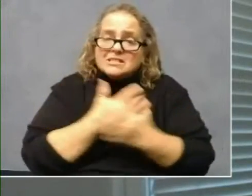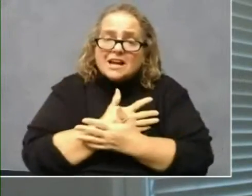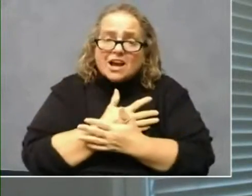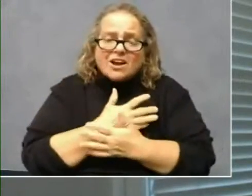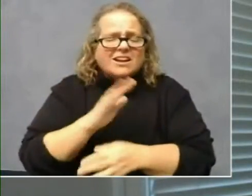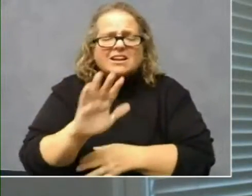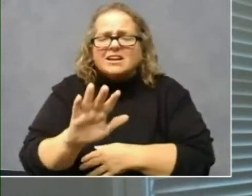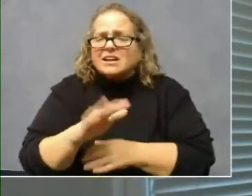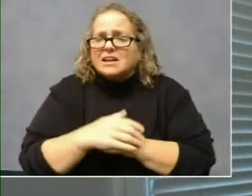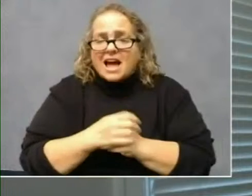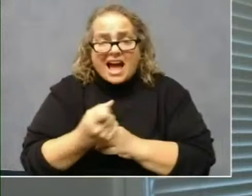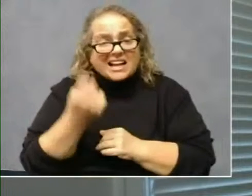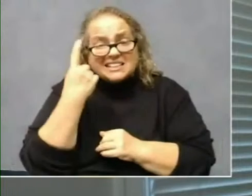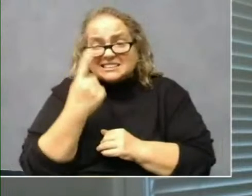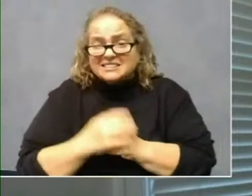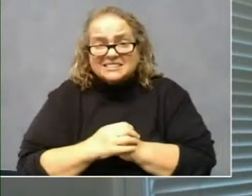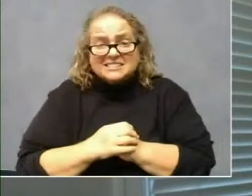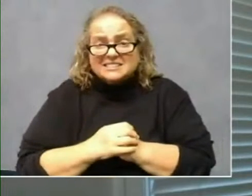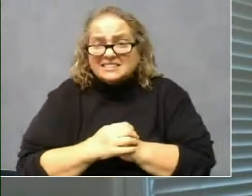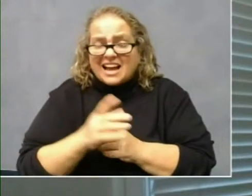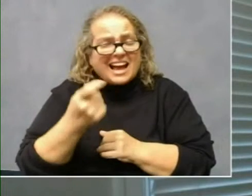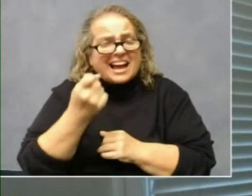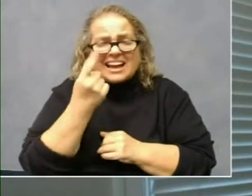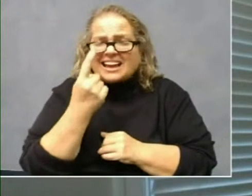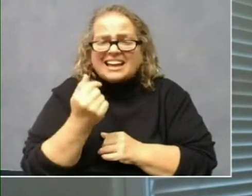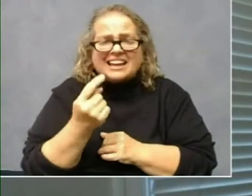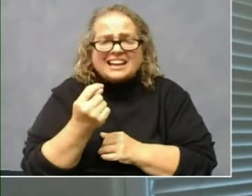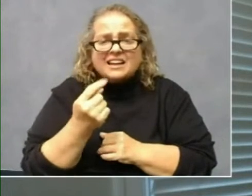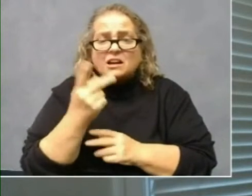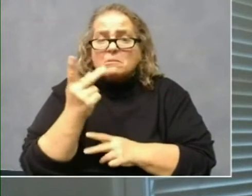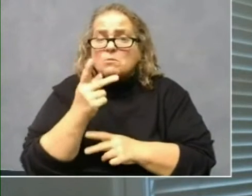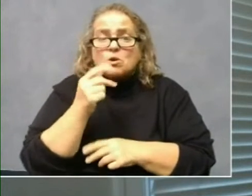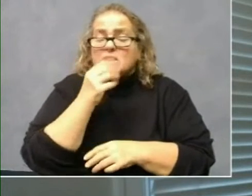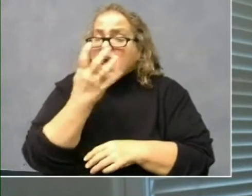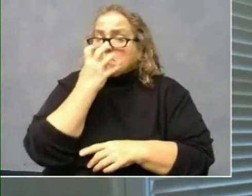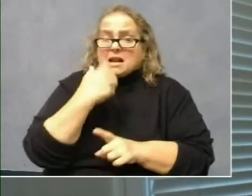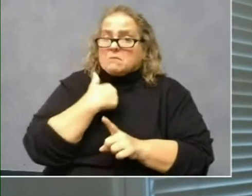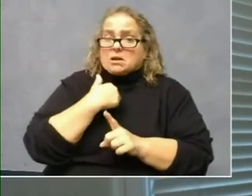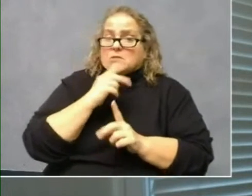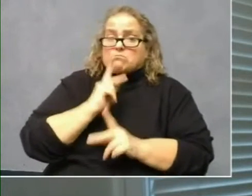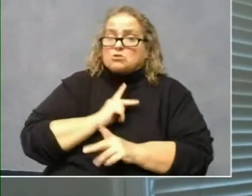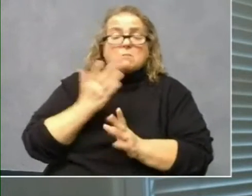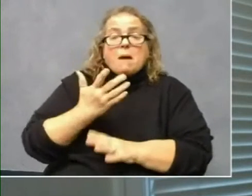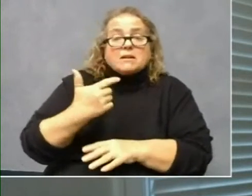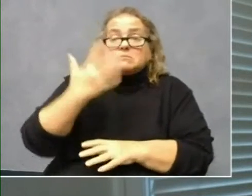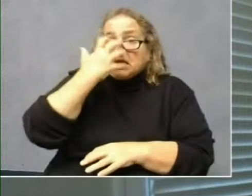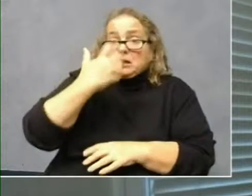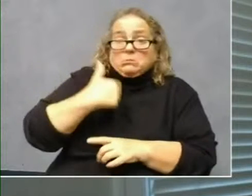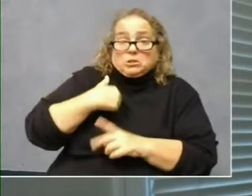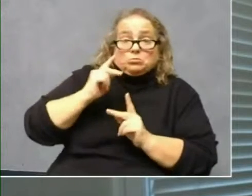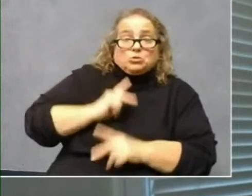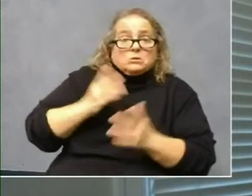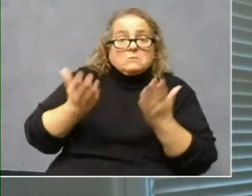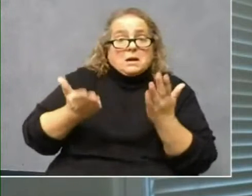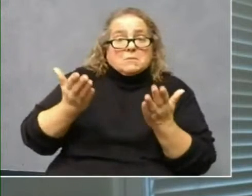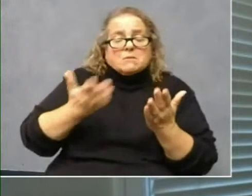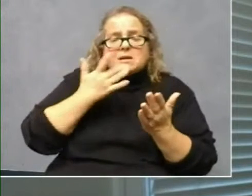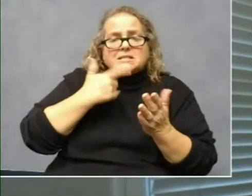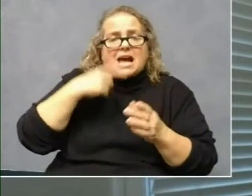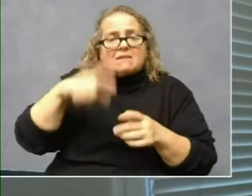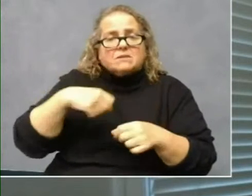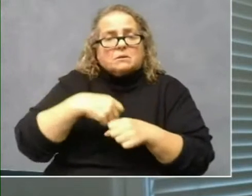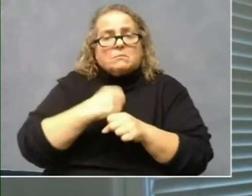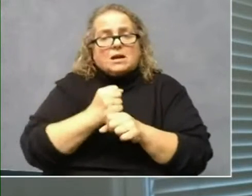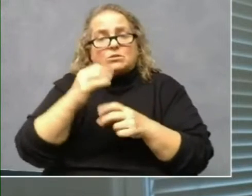have people who are not angry at us personally, or maybe they are angry at us personally because we've had to make these choices. But the